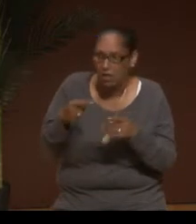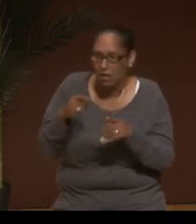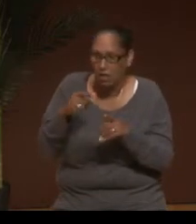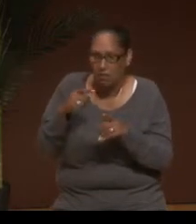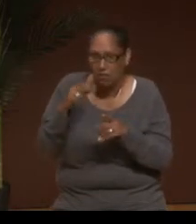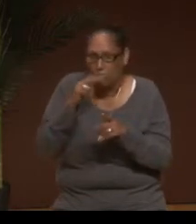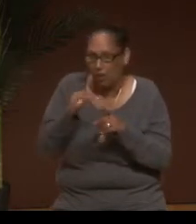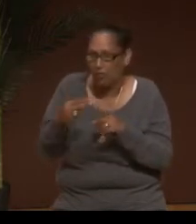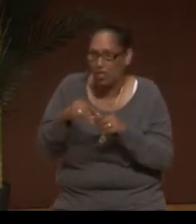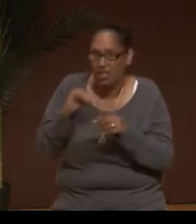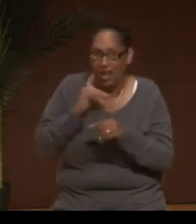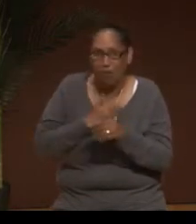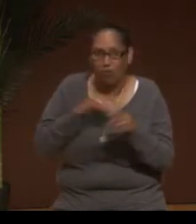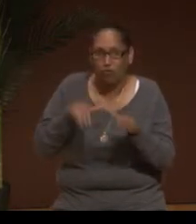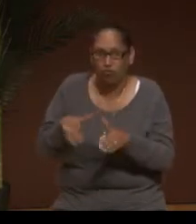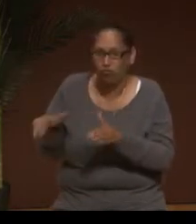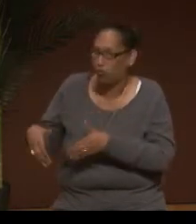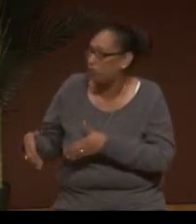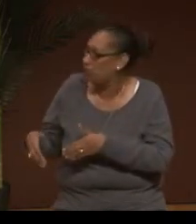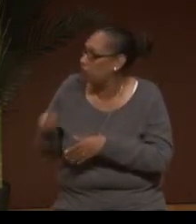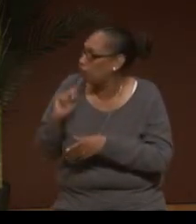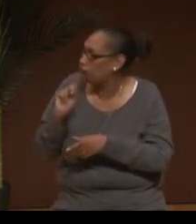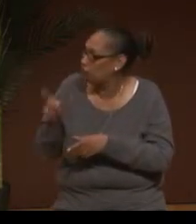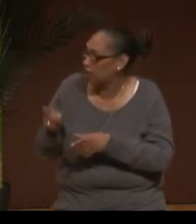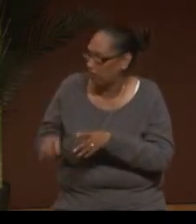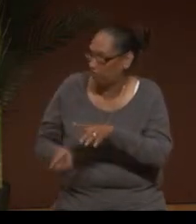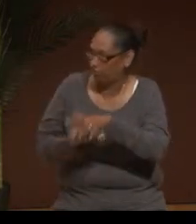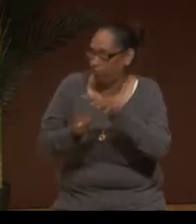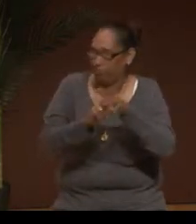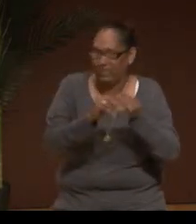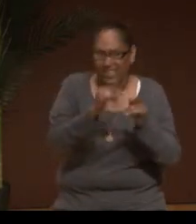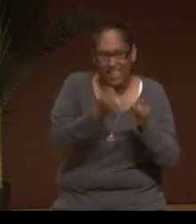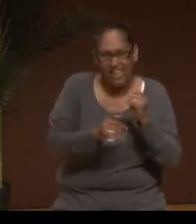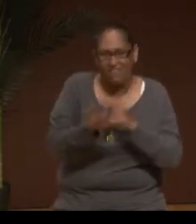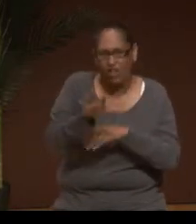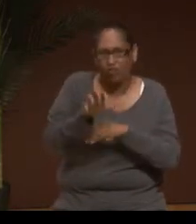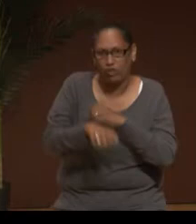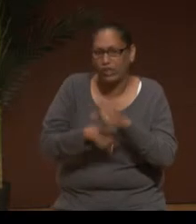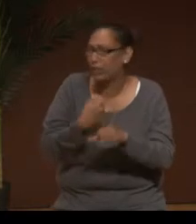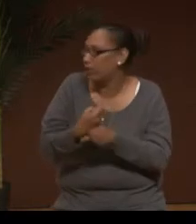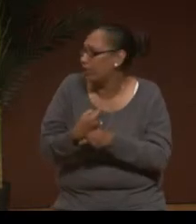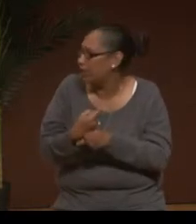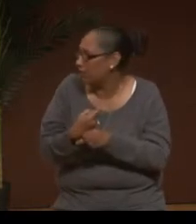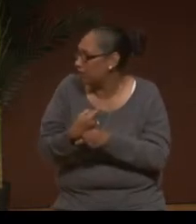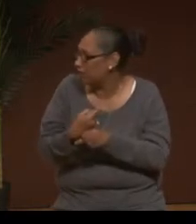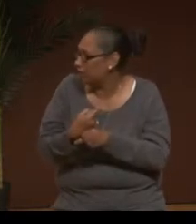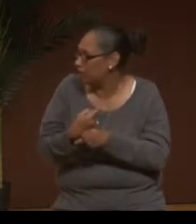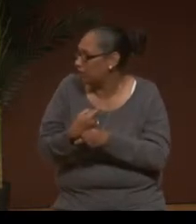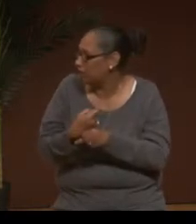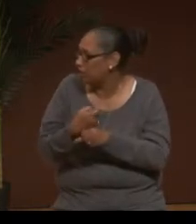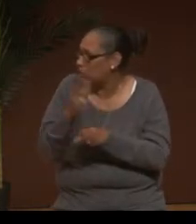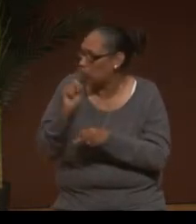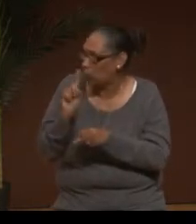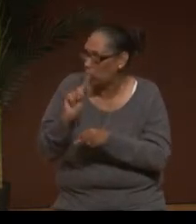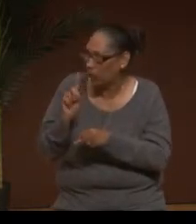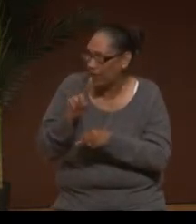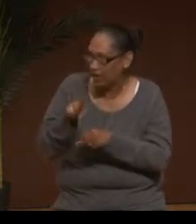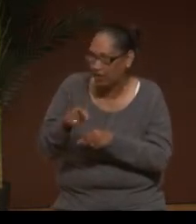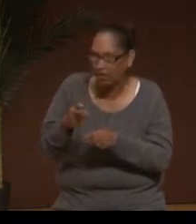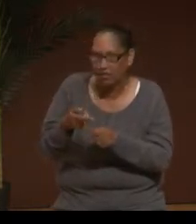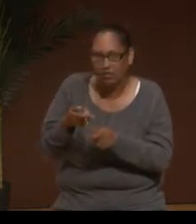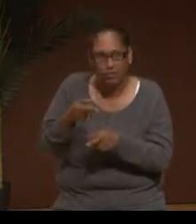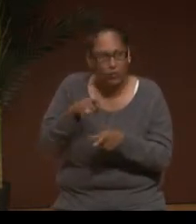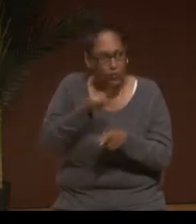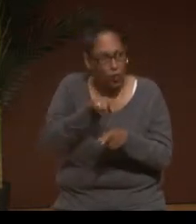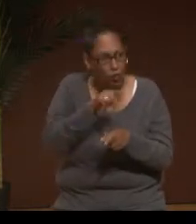groups are concepts that really emerged only in the last 500 years, in settler colonial contexts where it was expedient to those in power